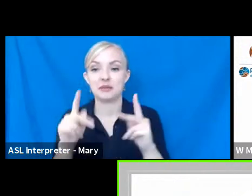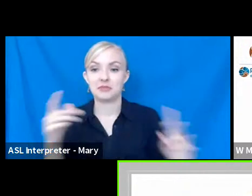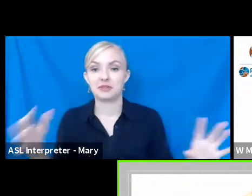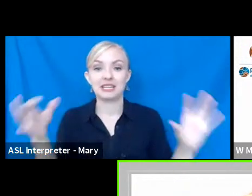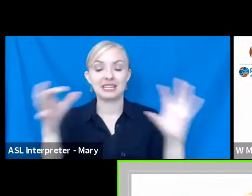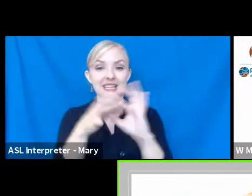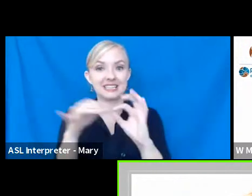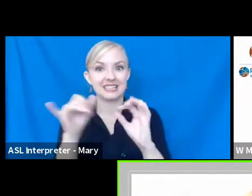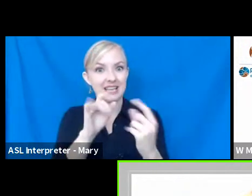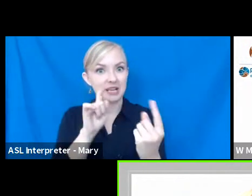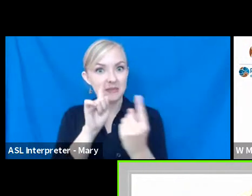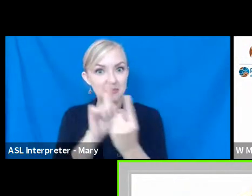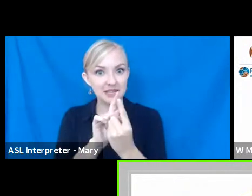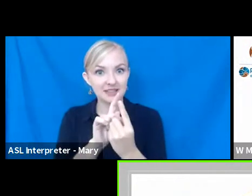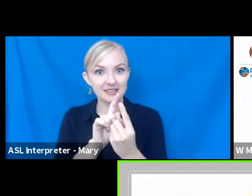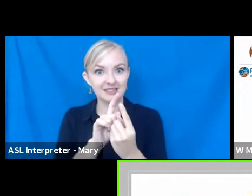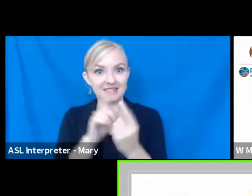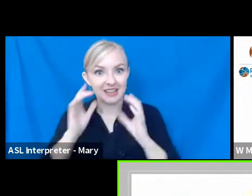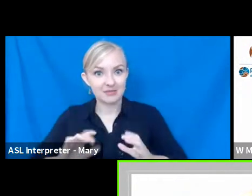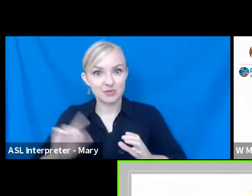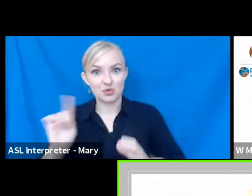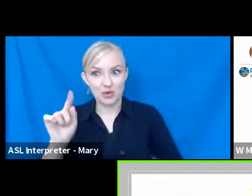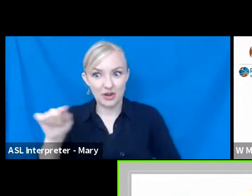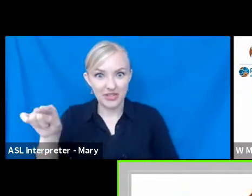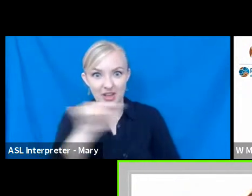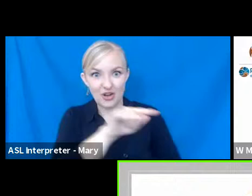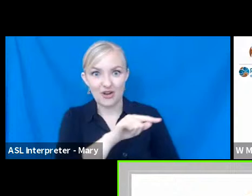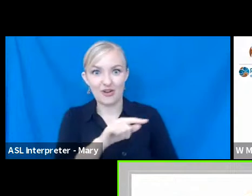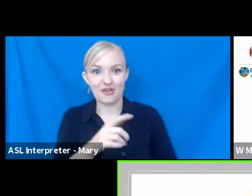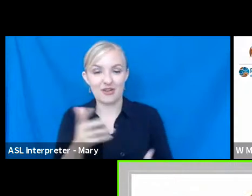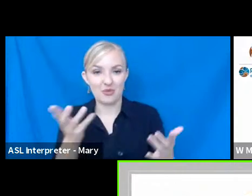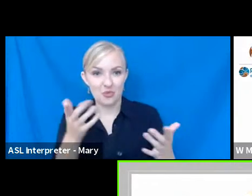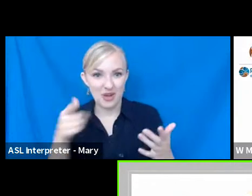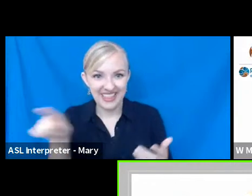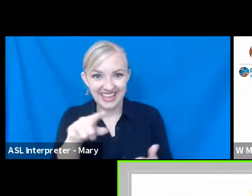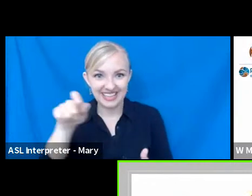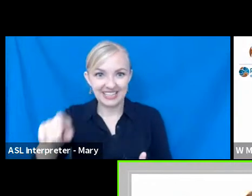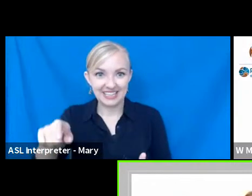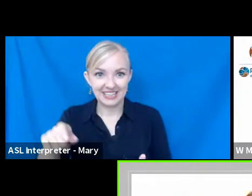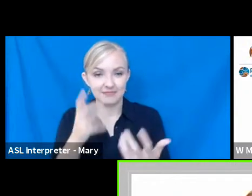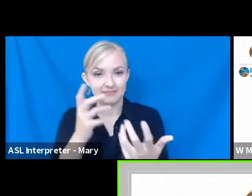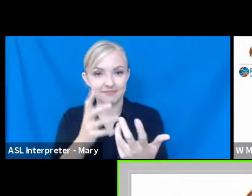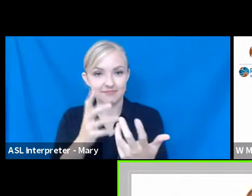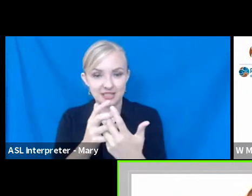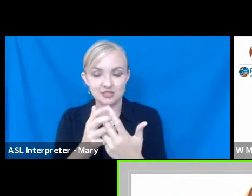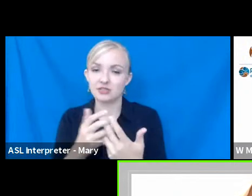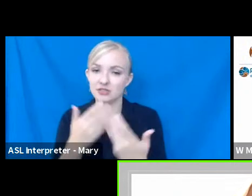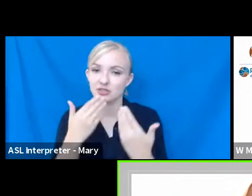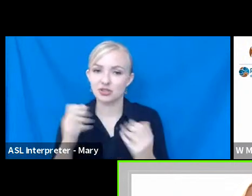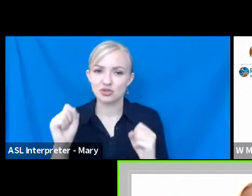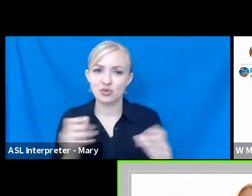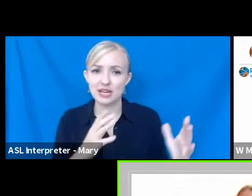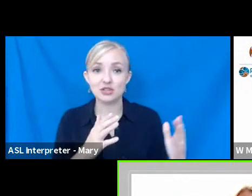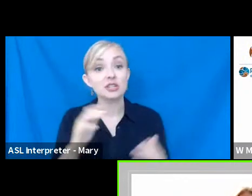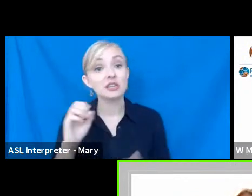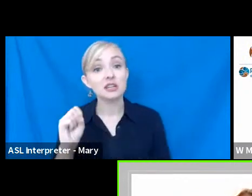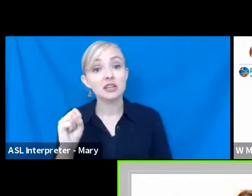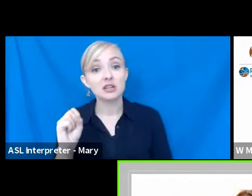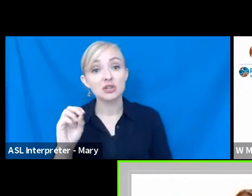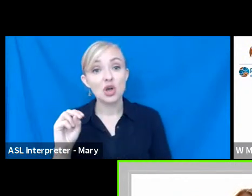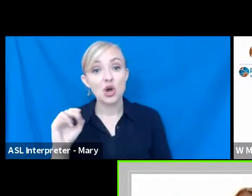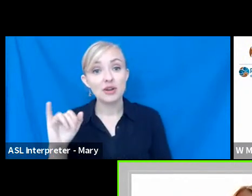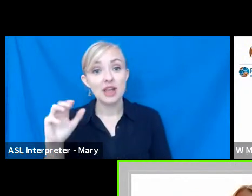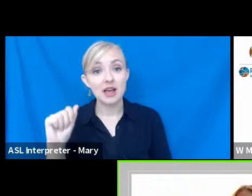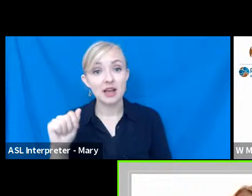them where they're at and what needs they might have. Really great strategies. Sonia, anything you would add